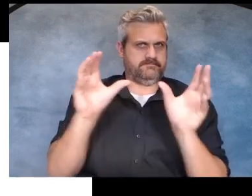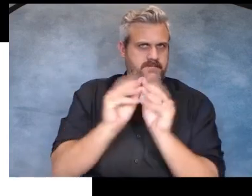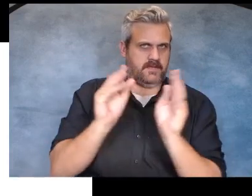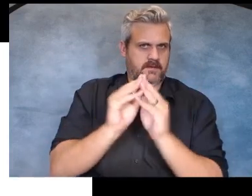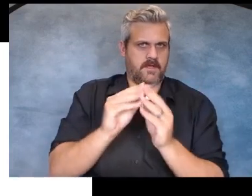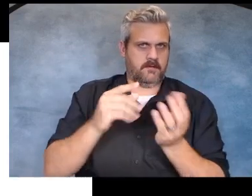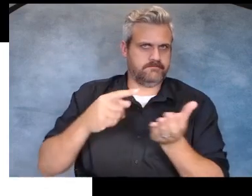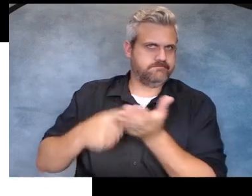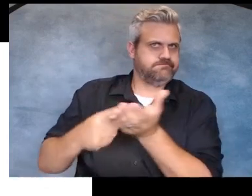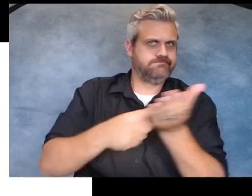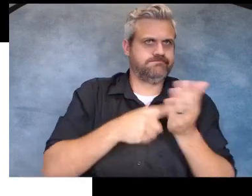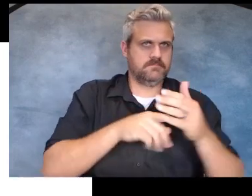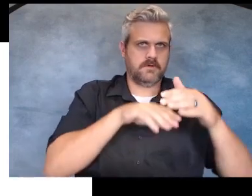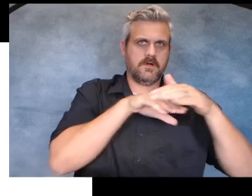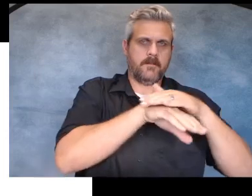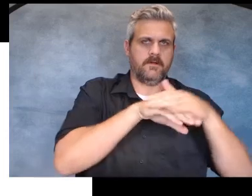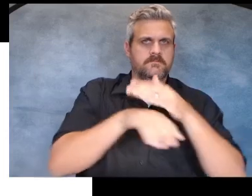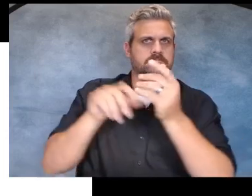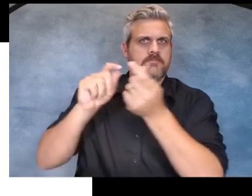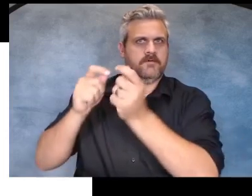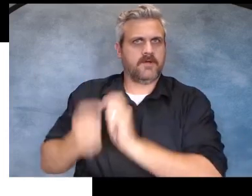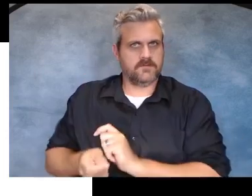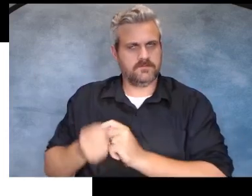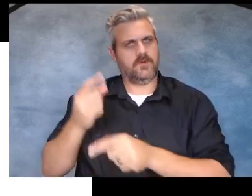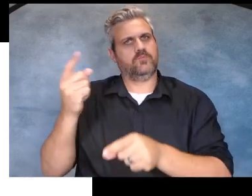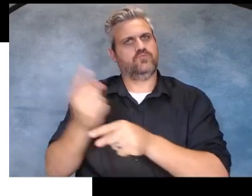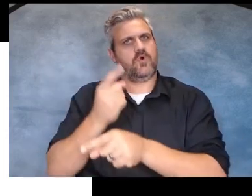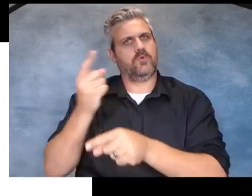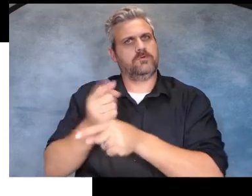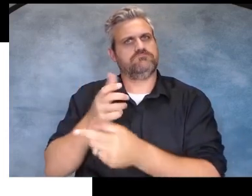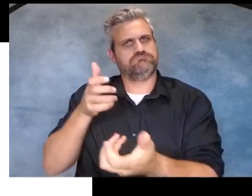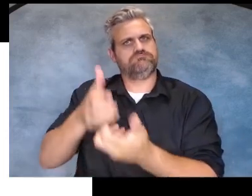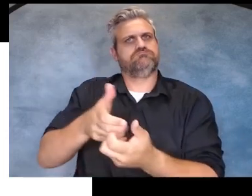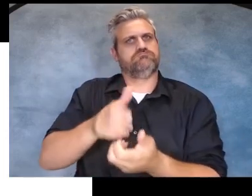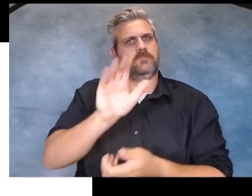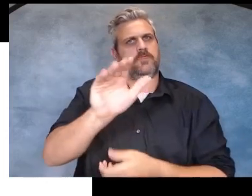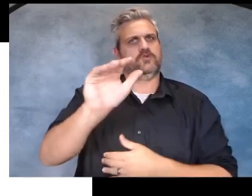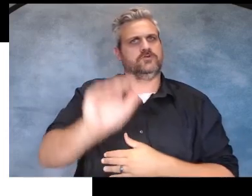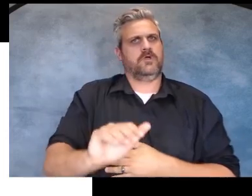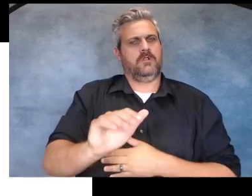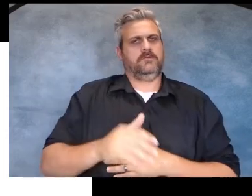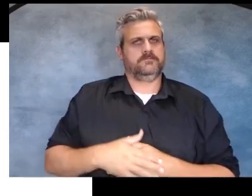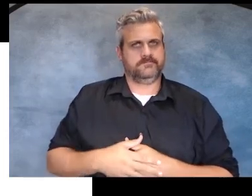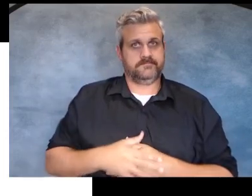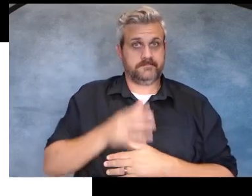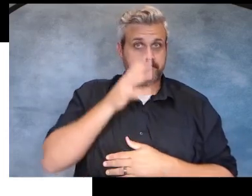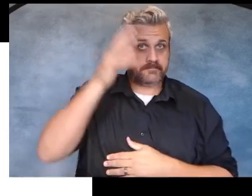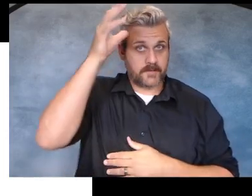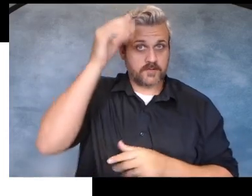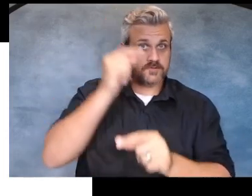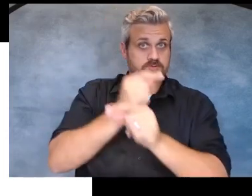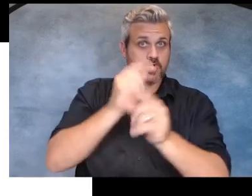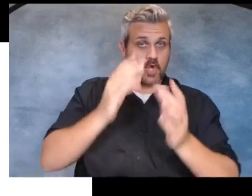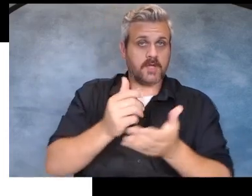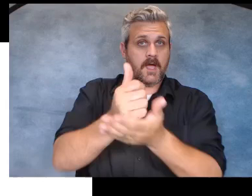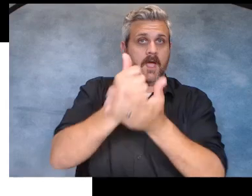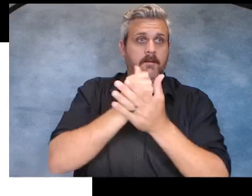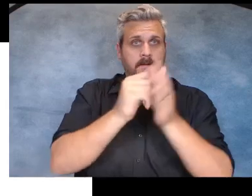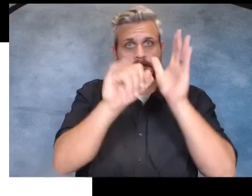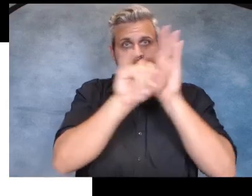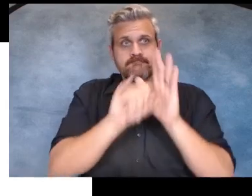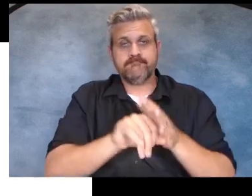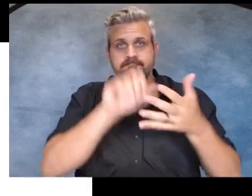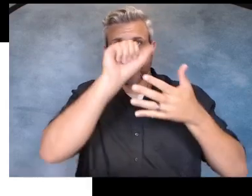be discussion on accommodations and modifications that are appropriate for their child. Parents and guardians can help